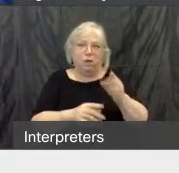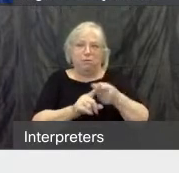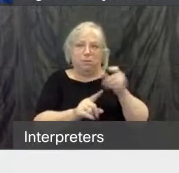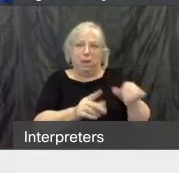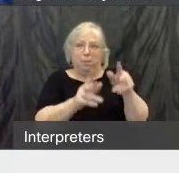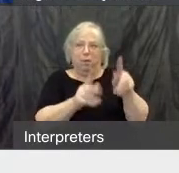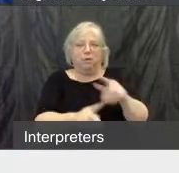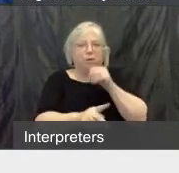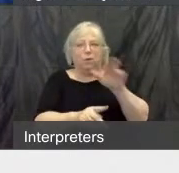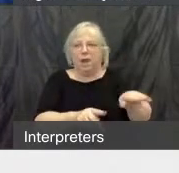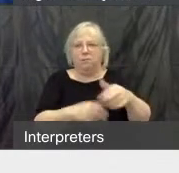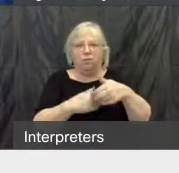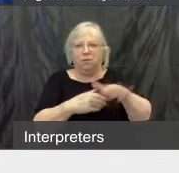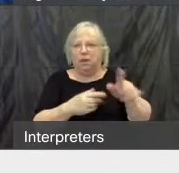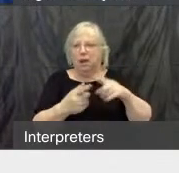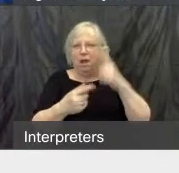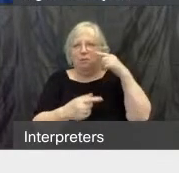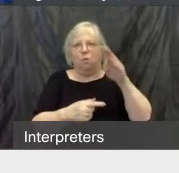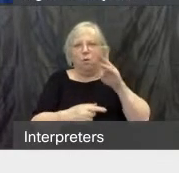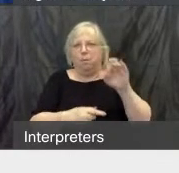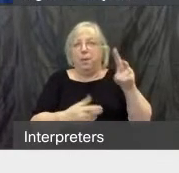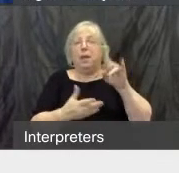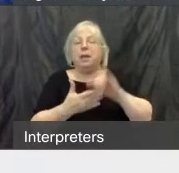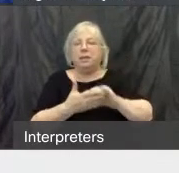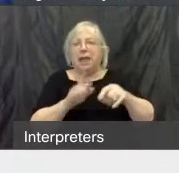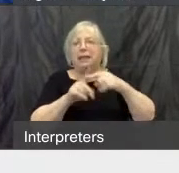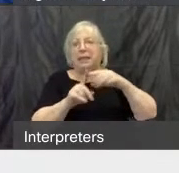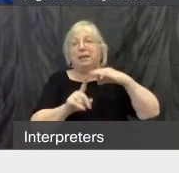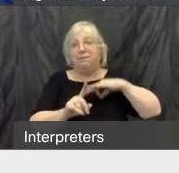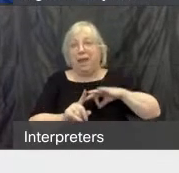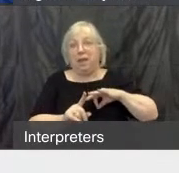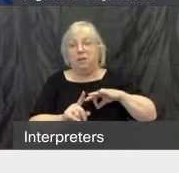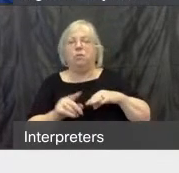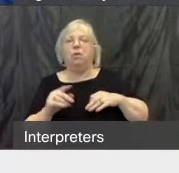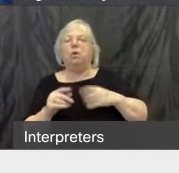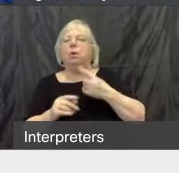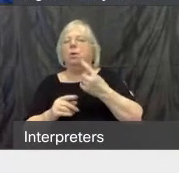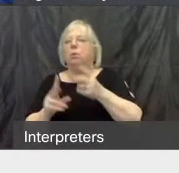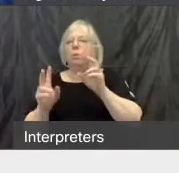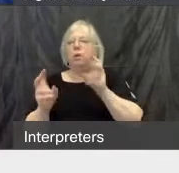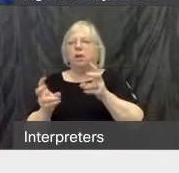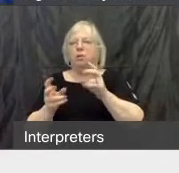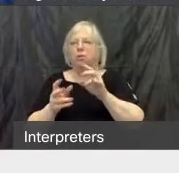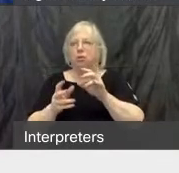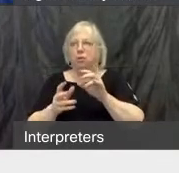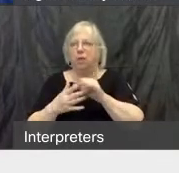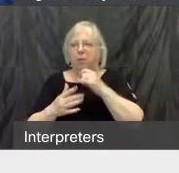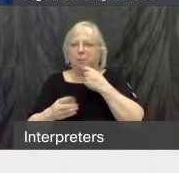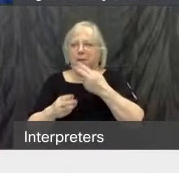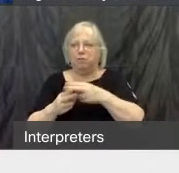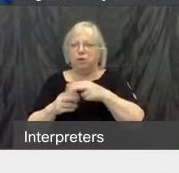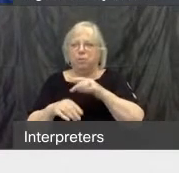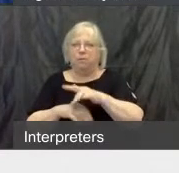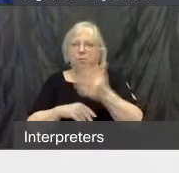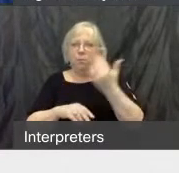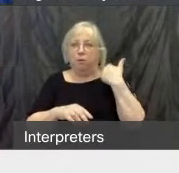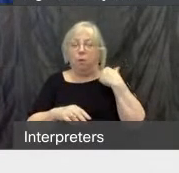and don't have to bid, and that's where the advantage is. One of the issues that was mentioned earlier were the